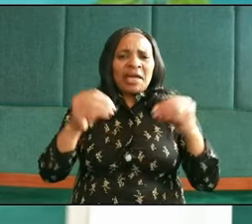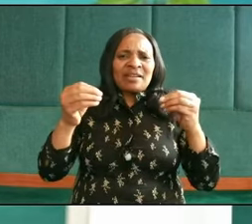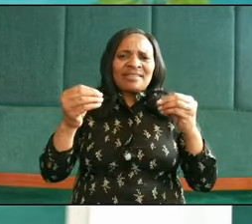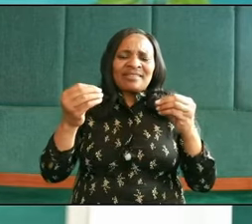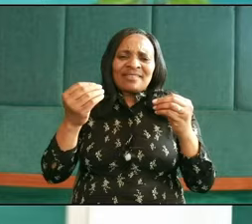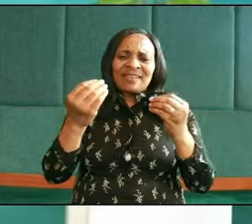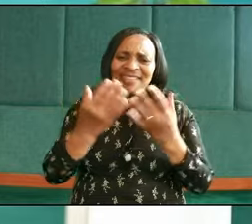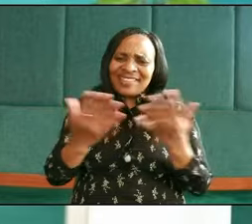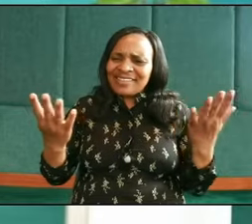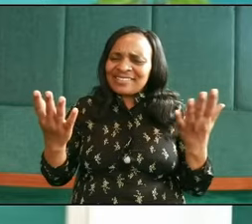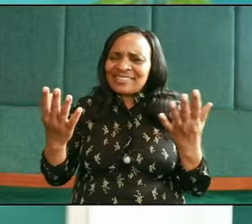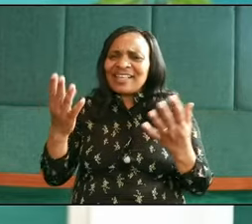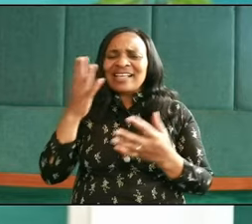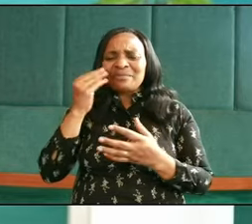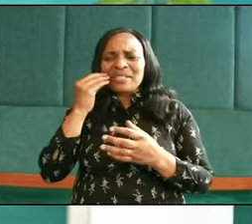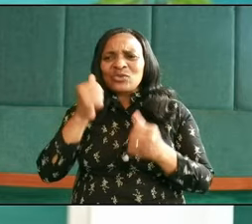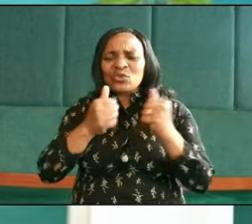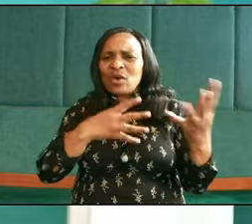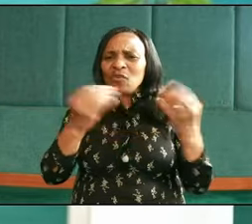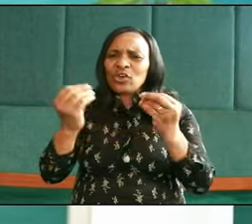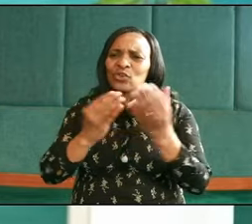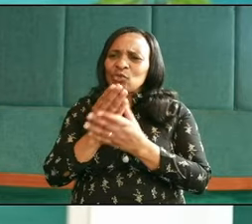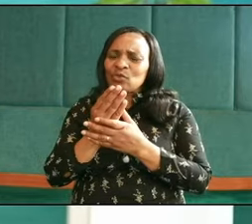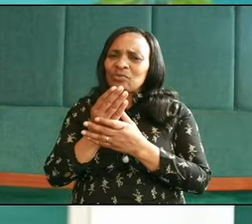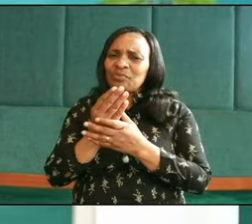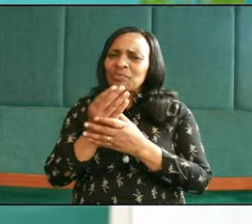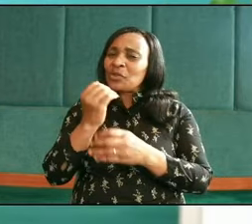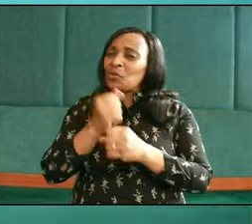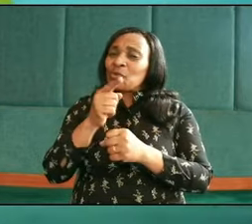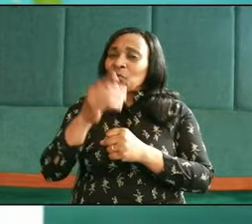tough experiences that you have gone through. By the way, do you